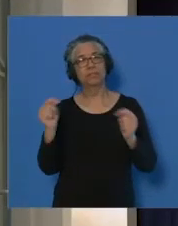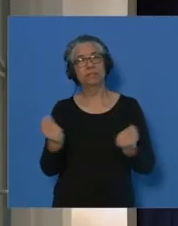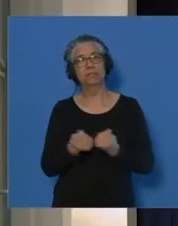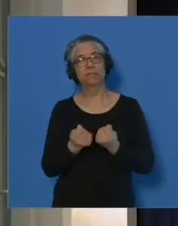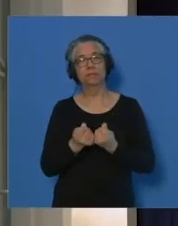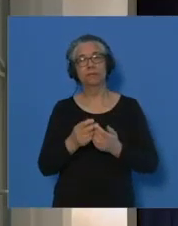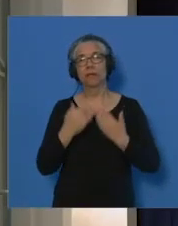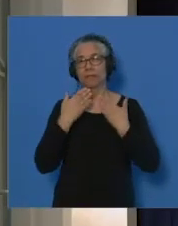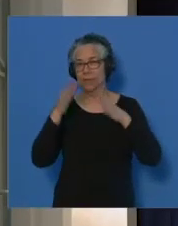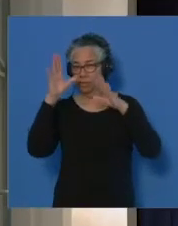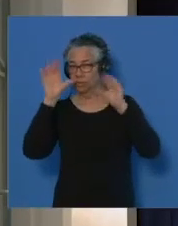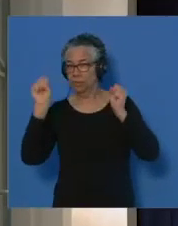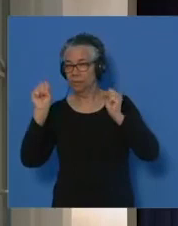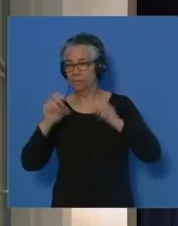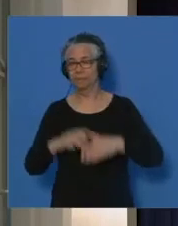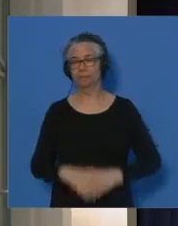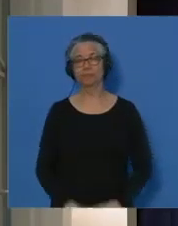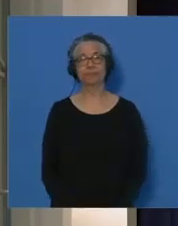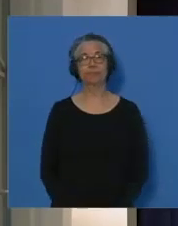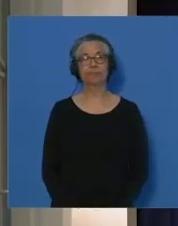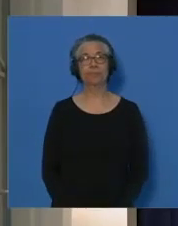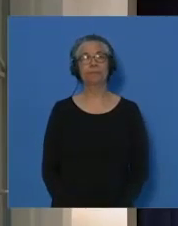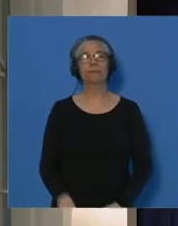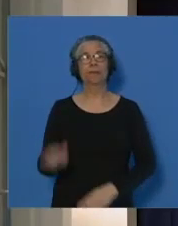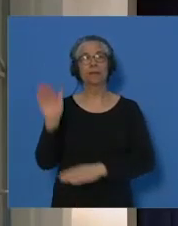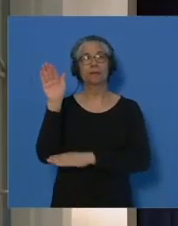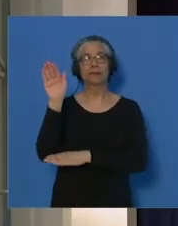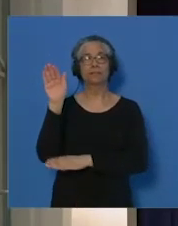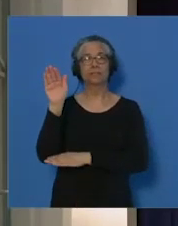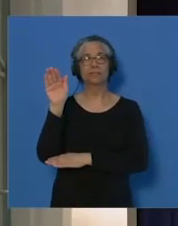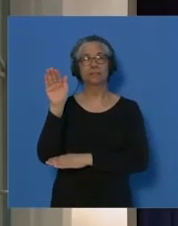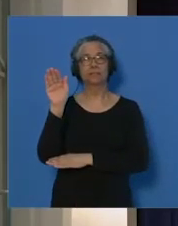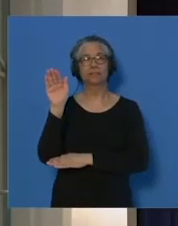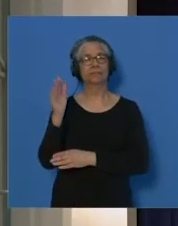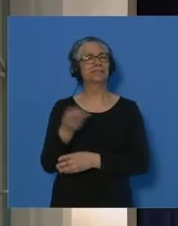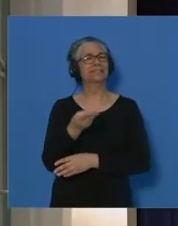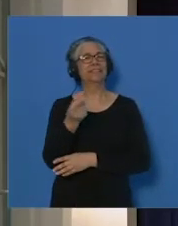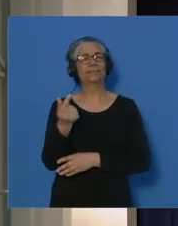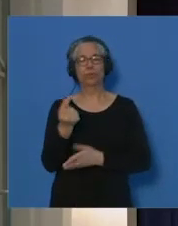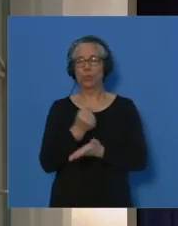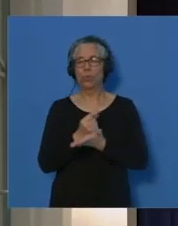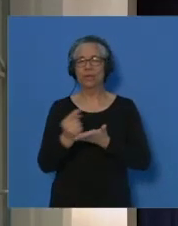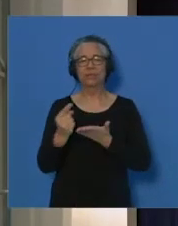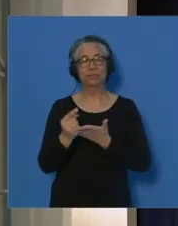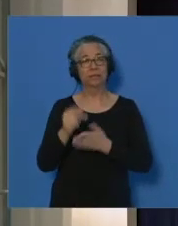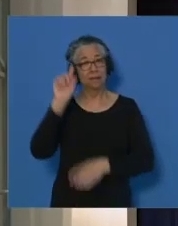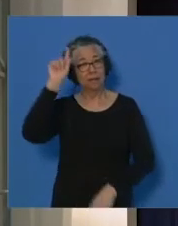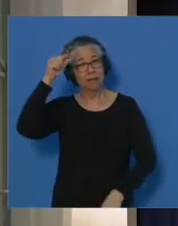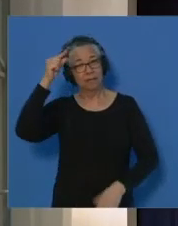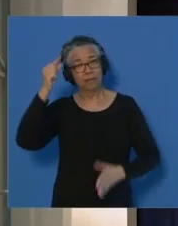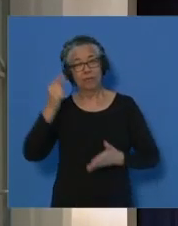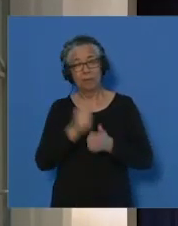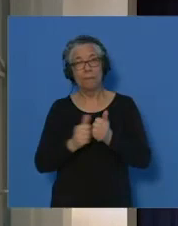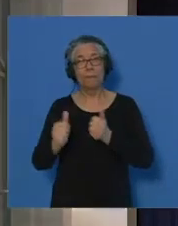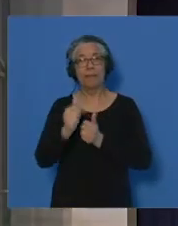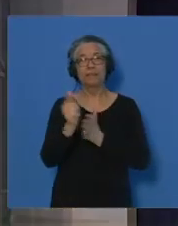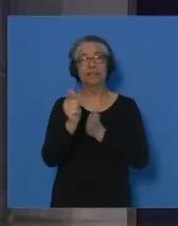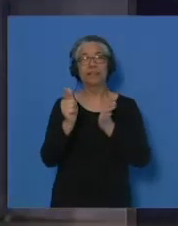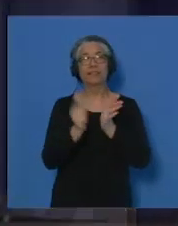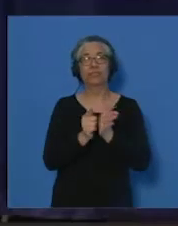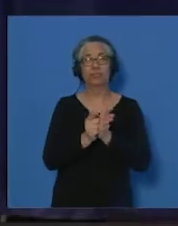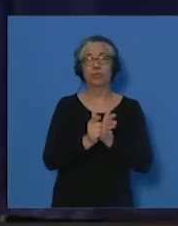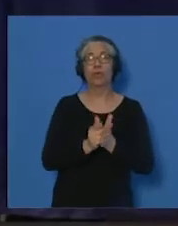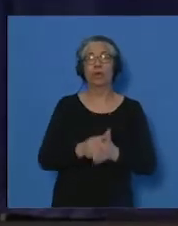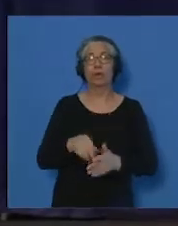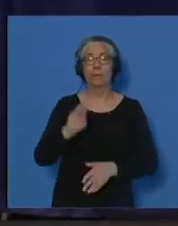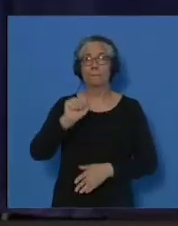closer. Good afternoon. It has been several weeks since the government passed legislation on March 24th to